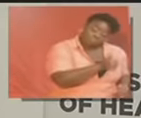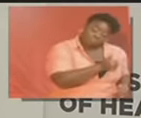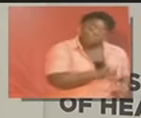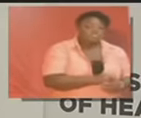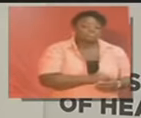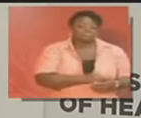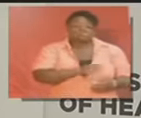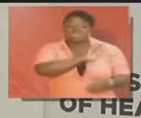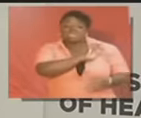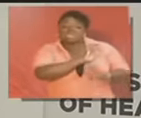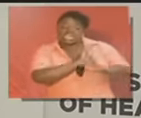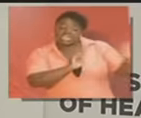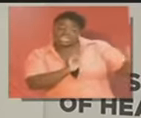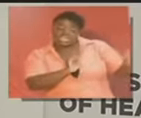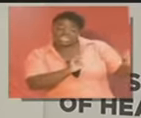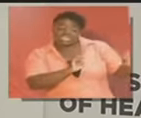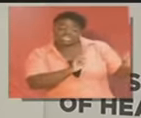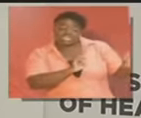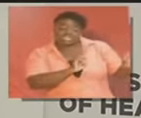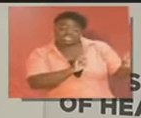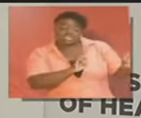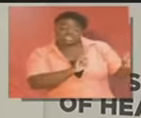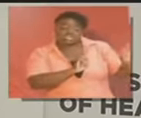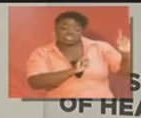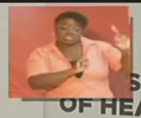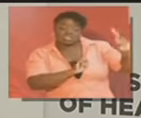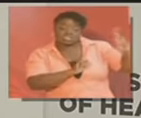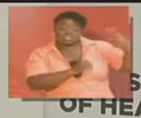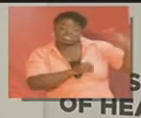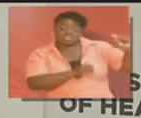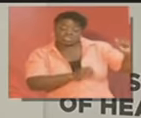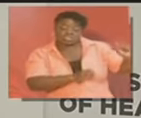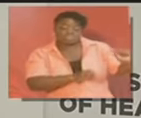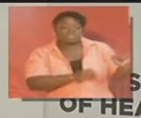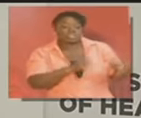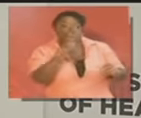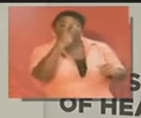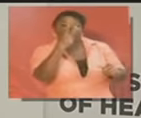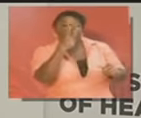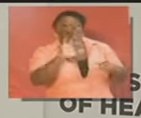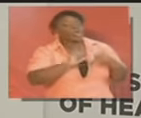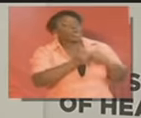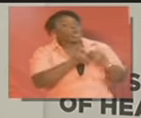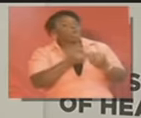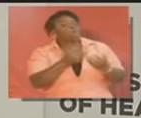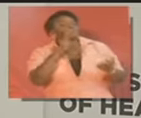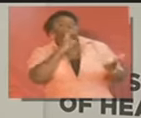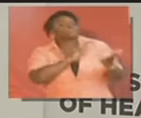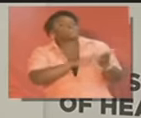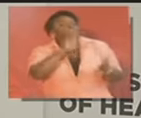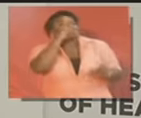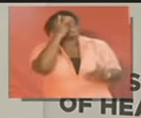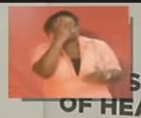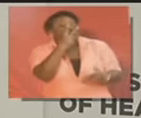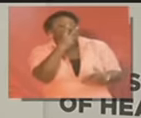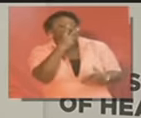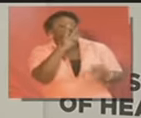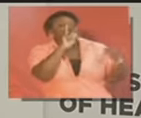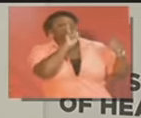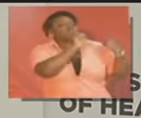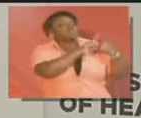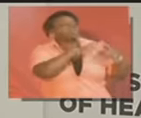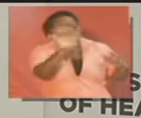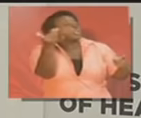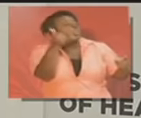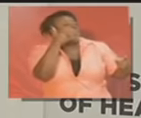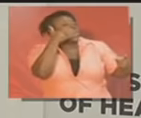Regional Health Authority, you have two avenues to register, all right, for your COVID vaccine. You can ring or call in to